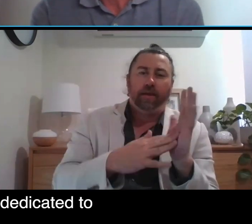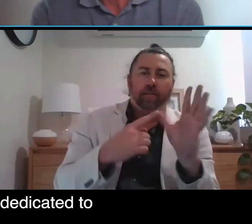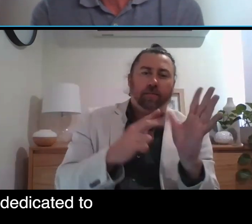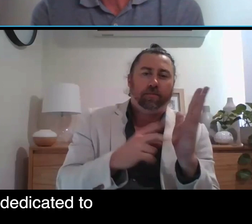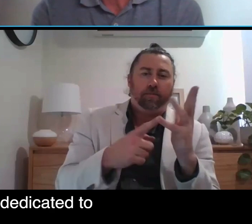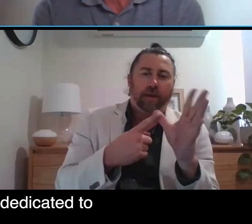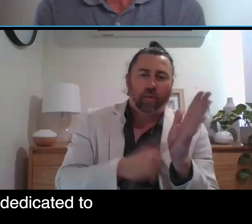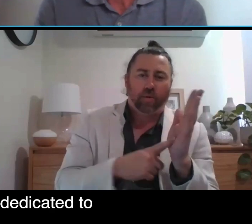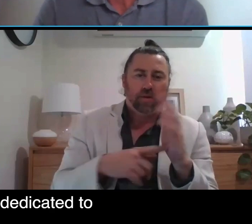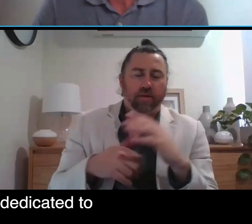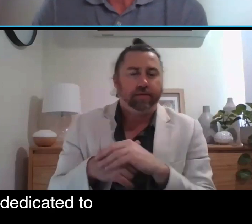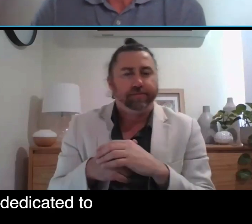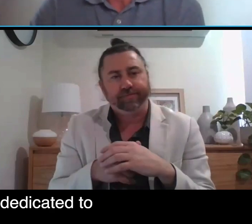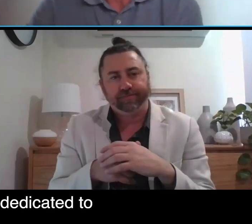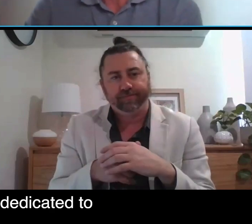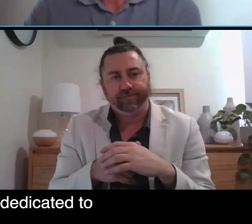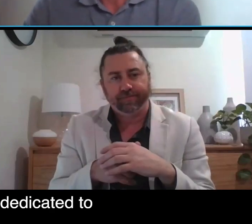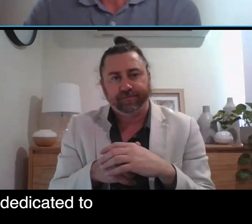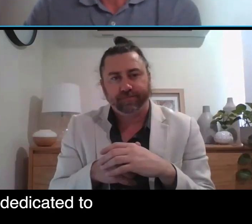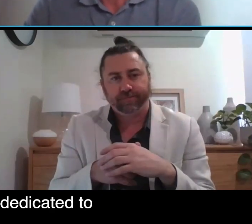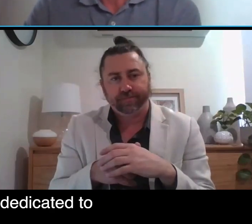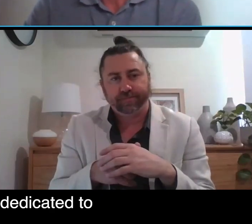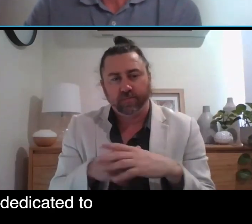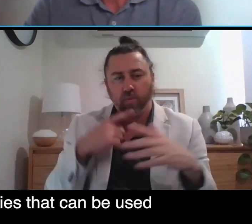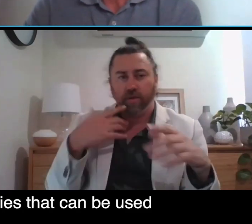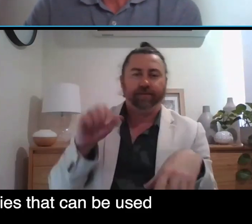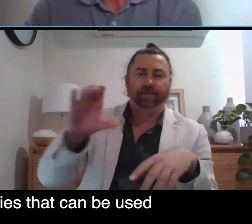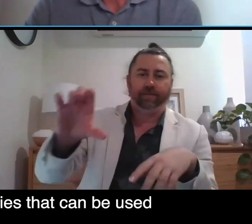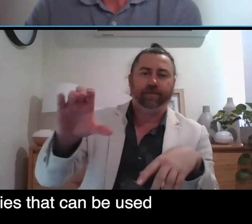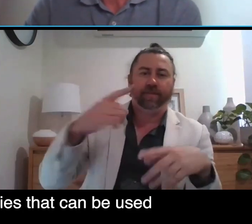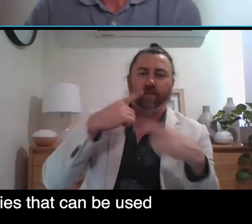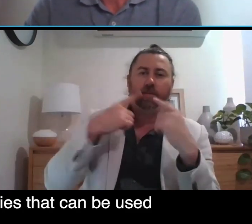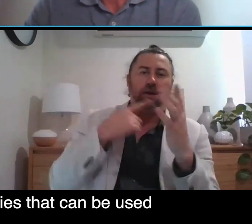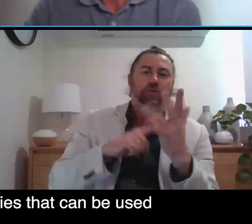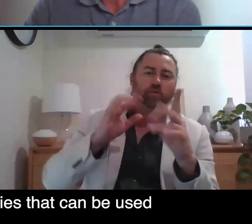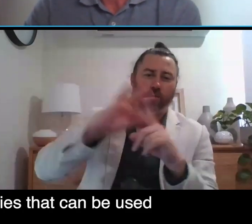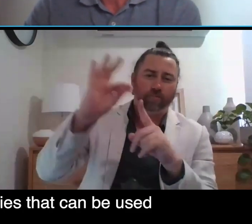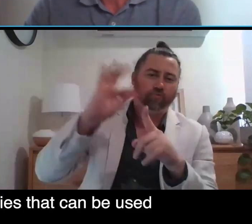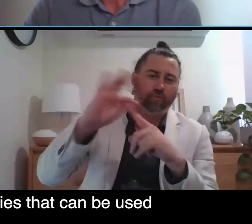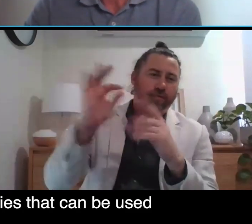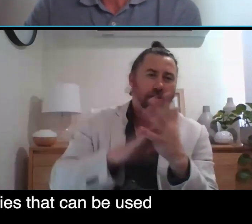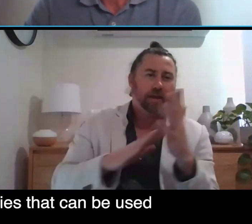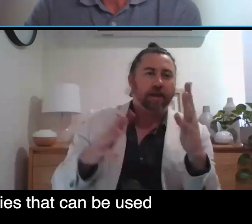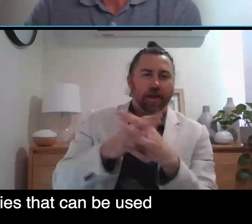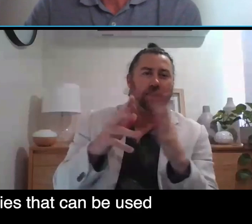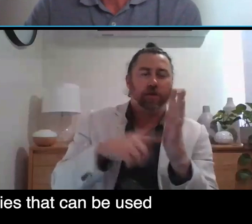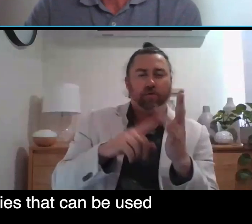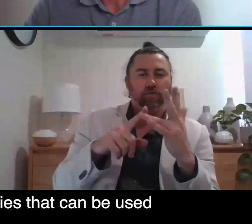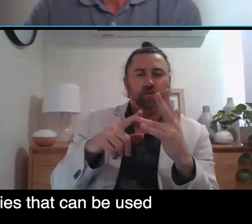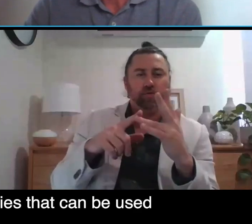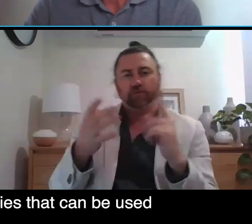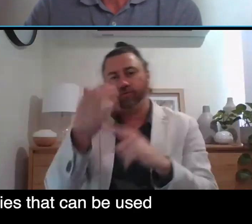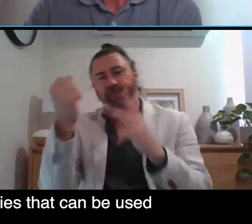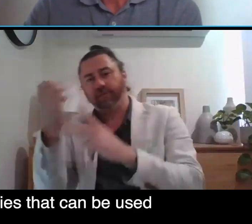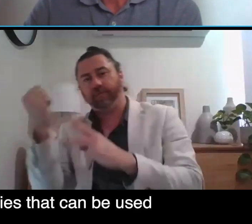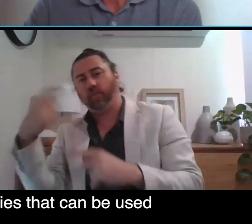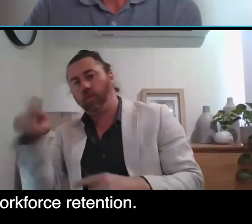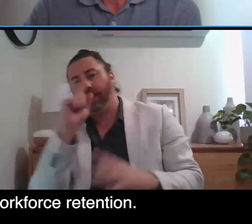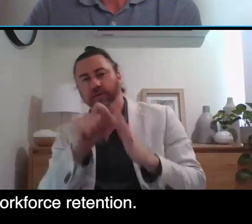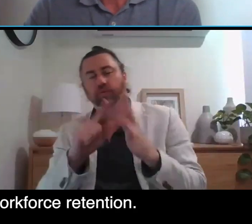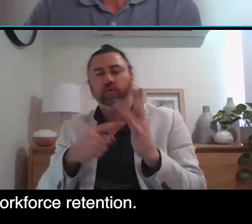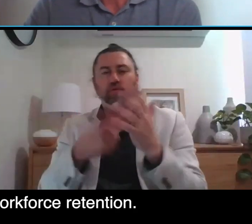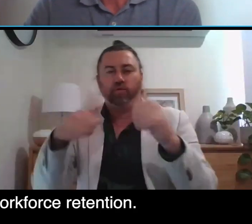B, will have a specific section dedicated to improvement and to tangible activities that can be